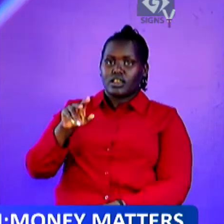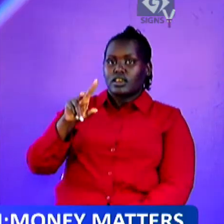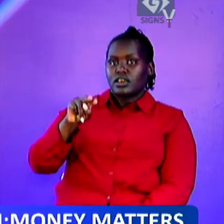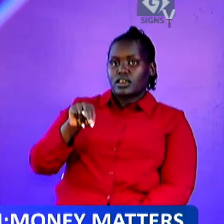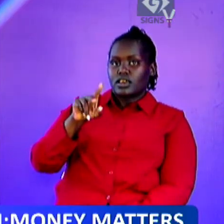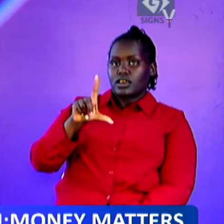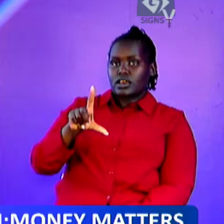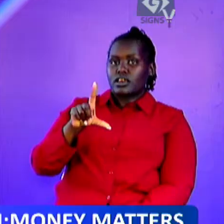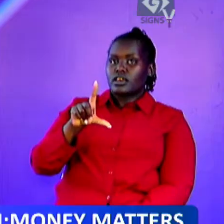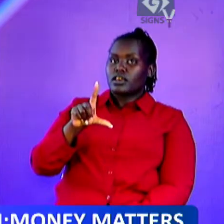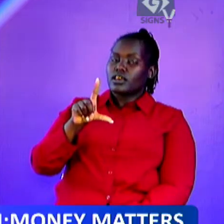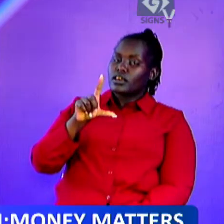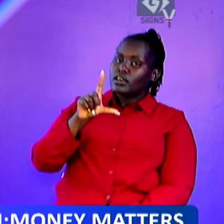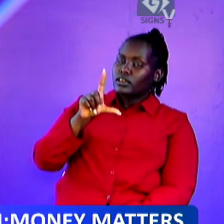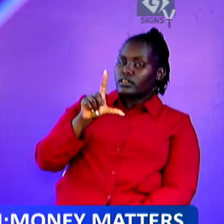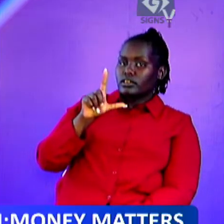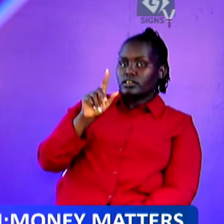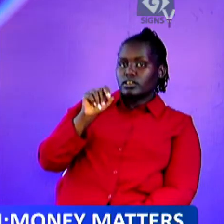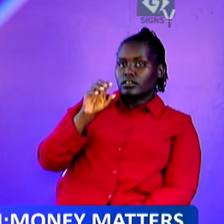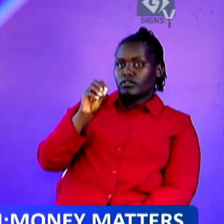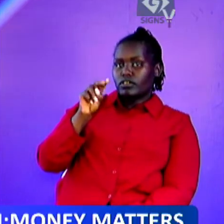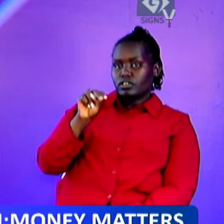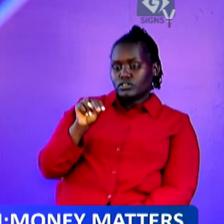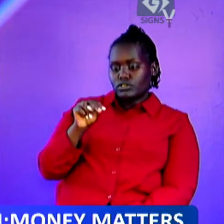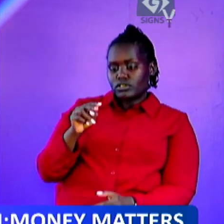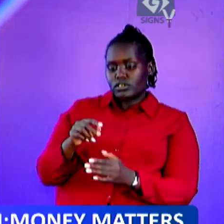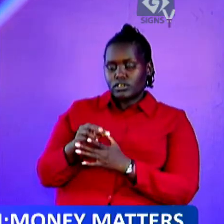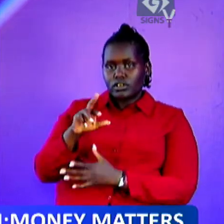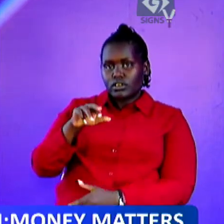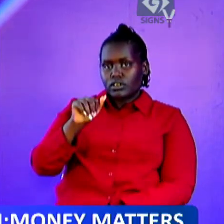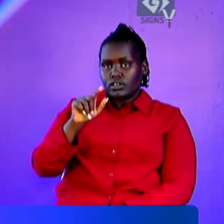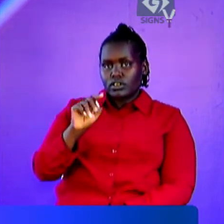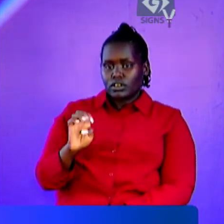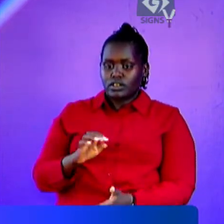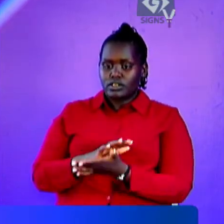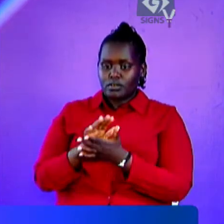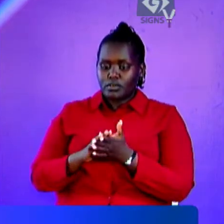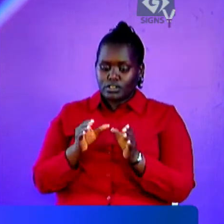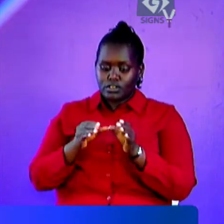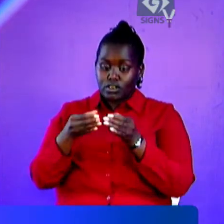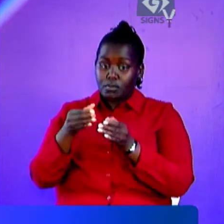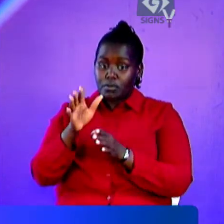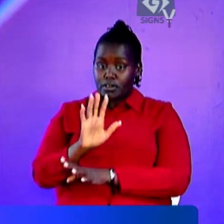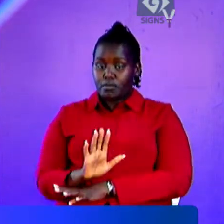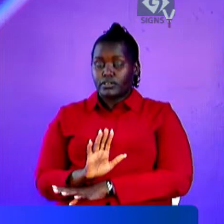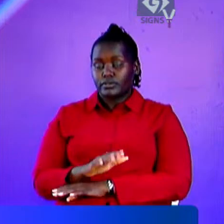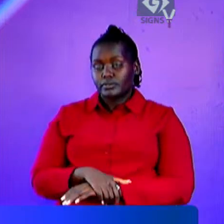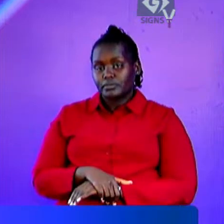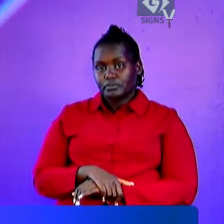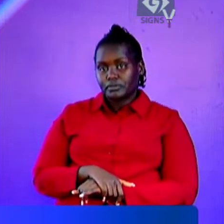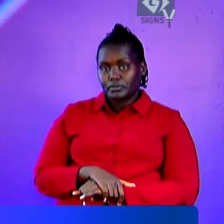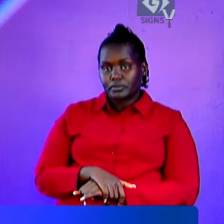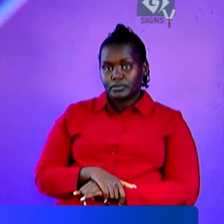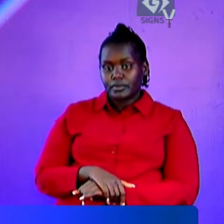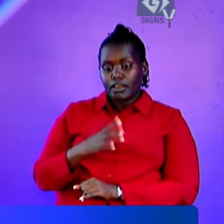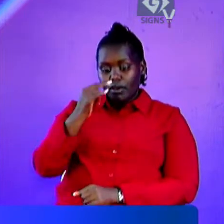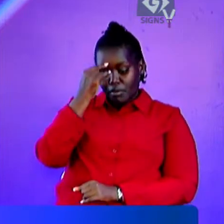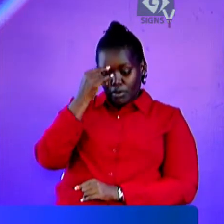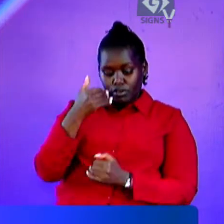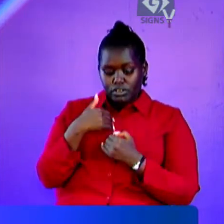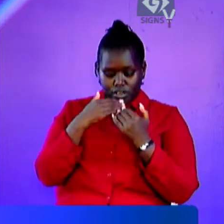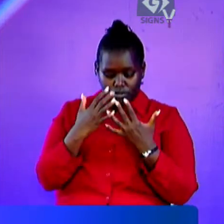been growing. Yes and no. It just depends on your company policy because we have